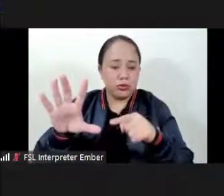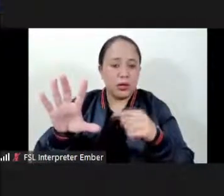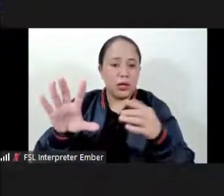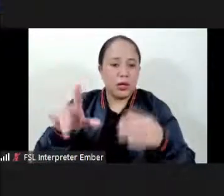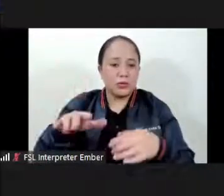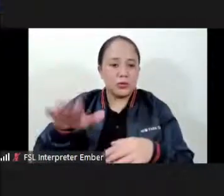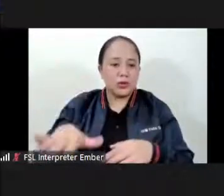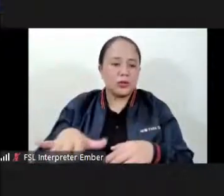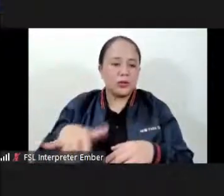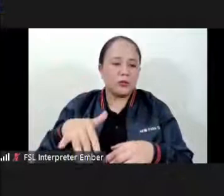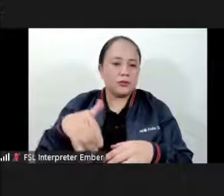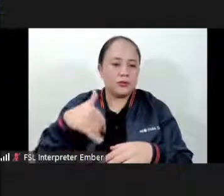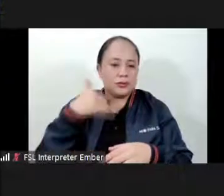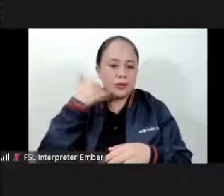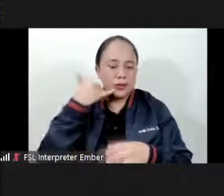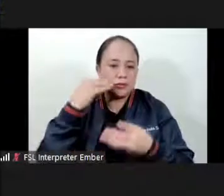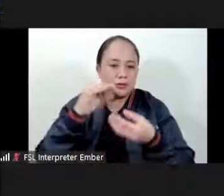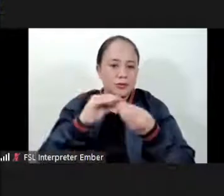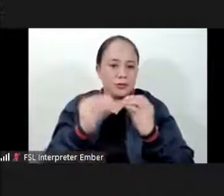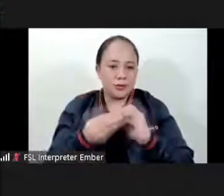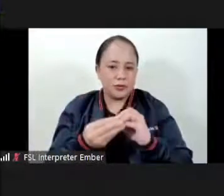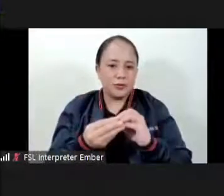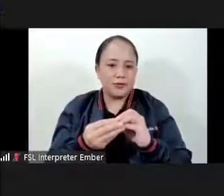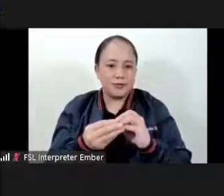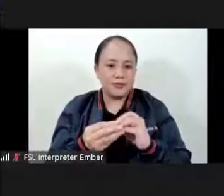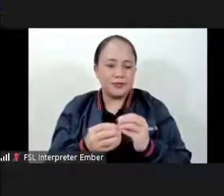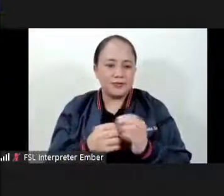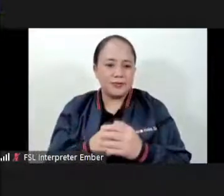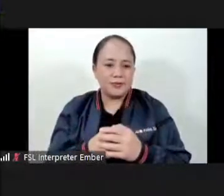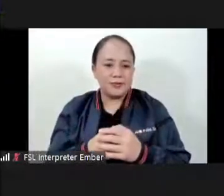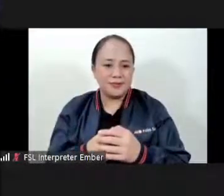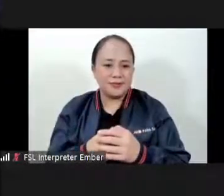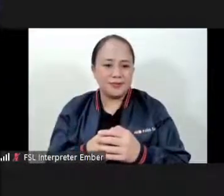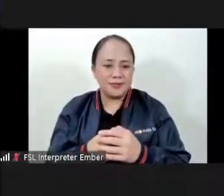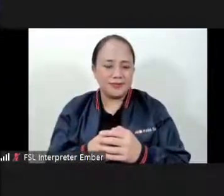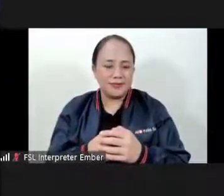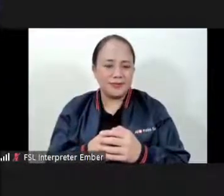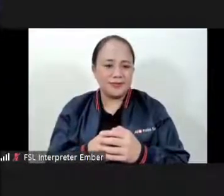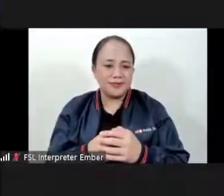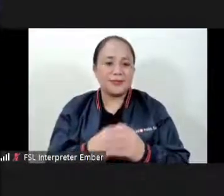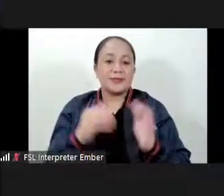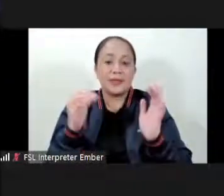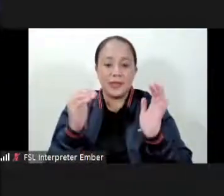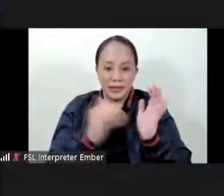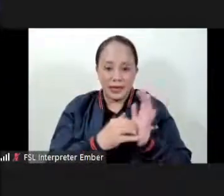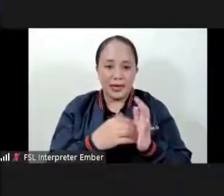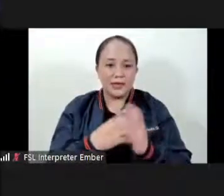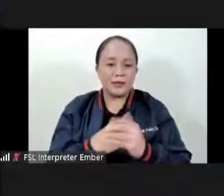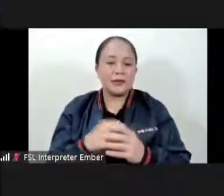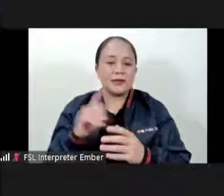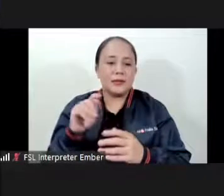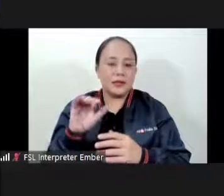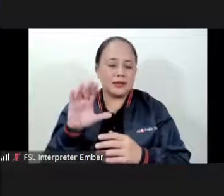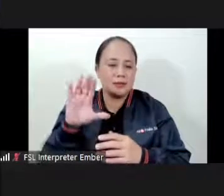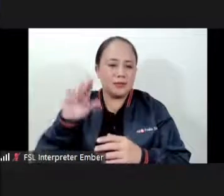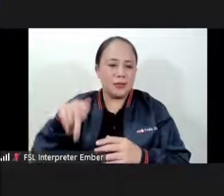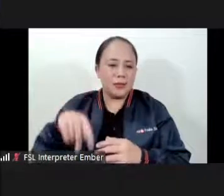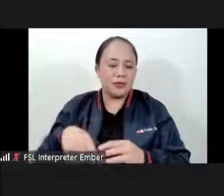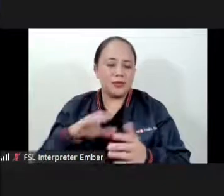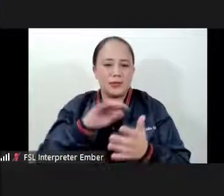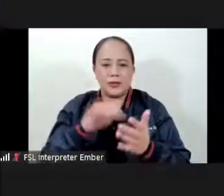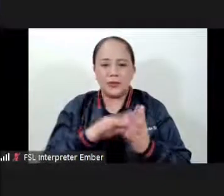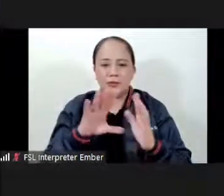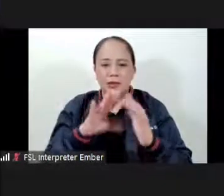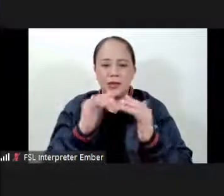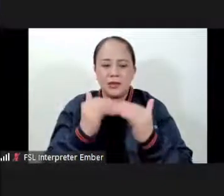child helpline phone number. So again, The Tele-CPU Center sa barangay ay